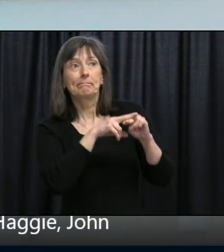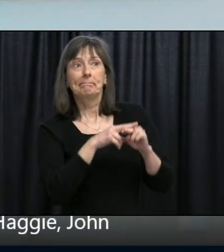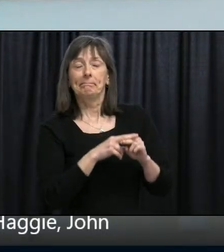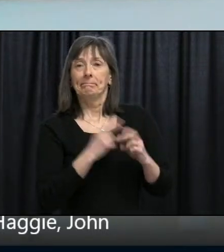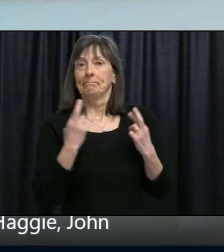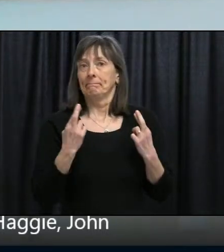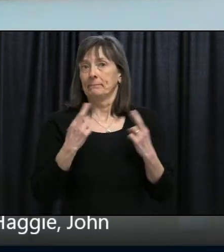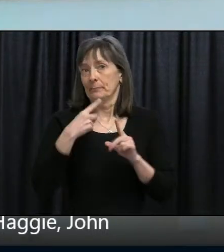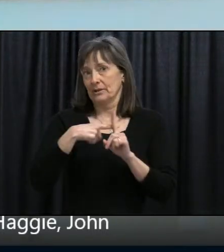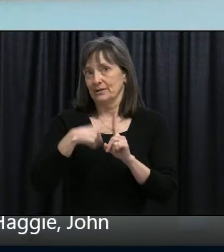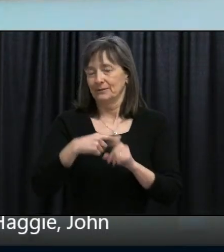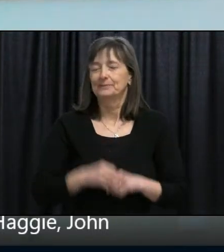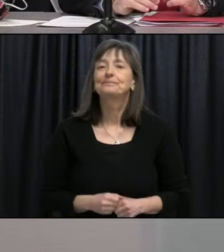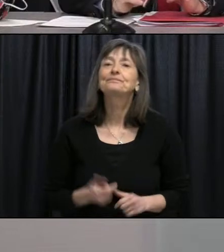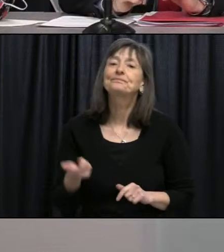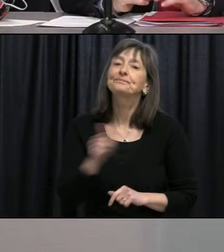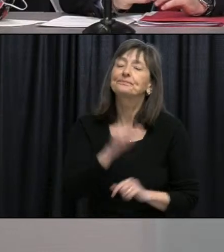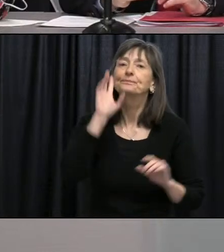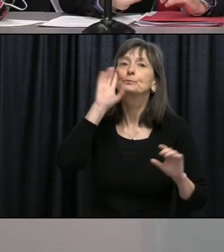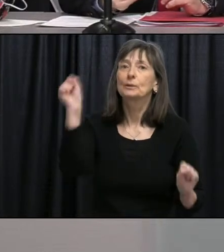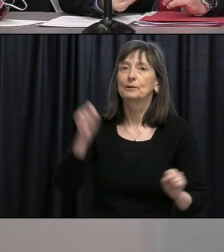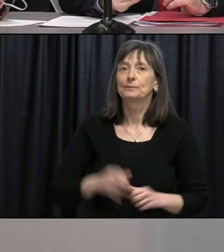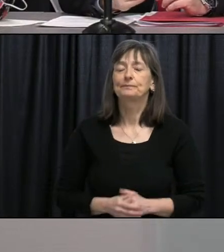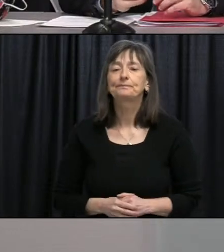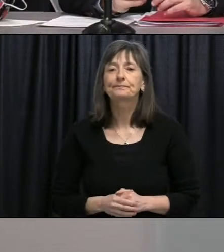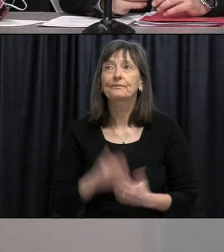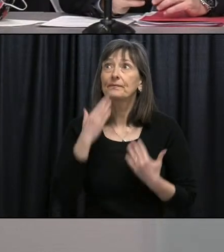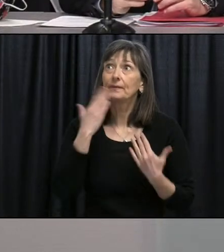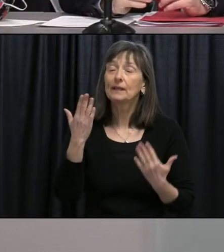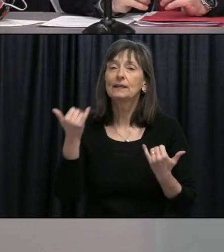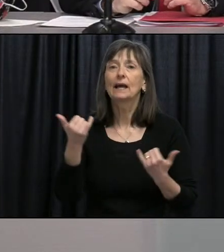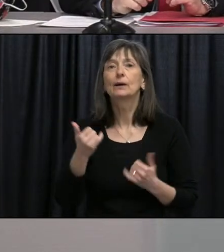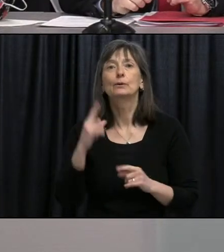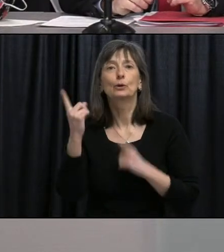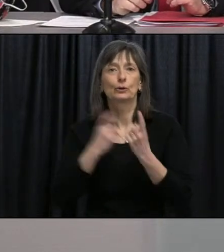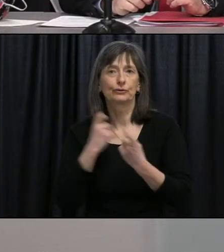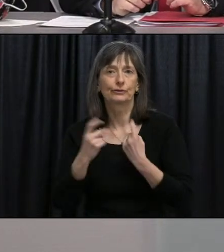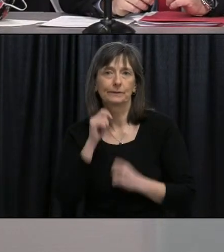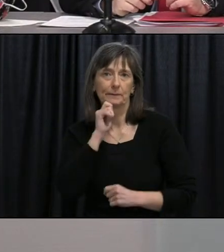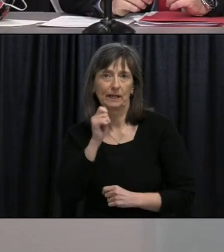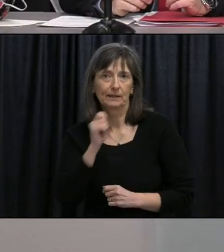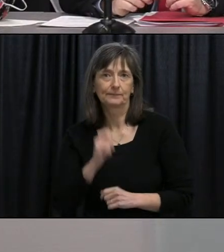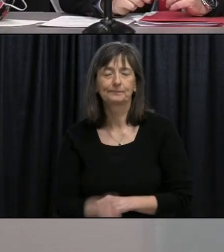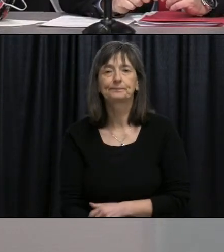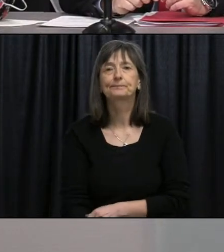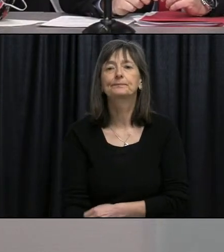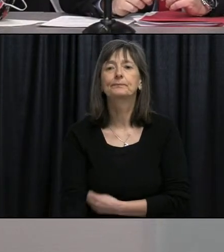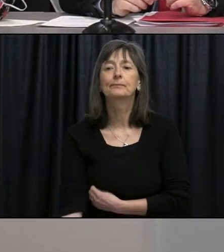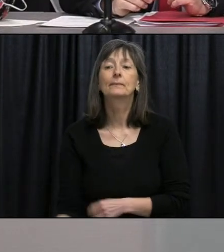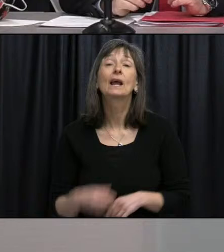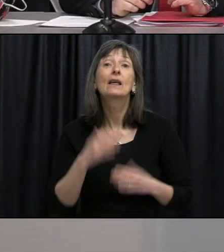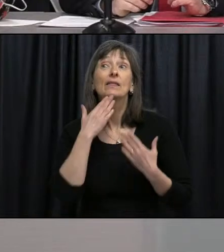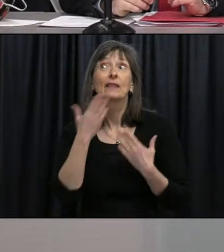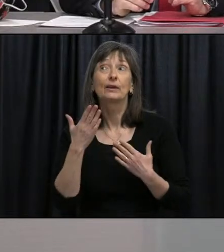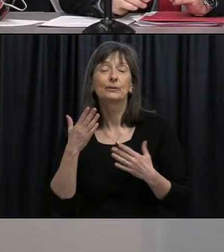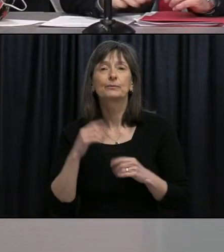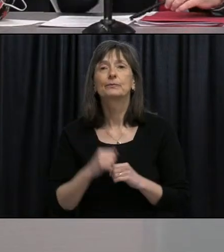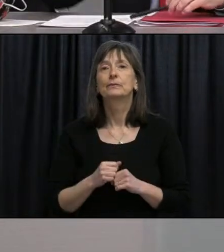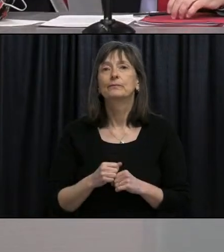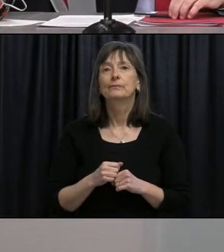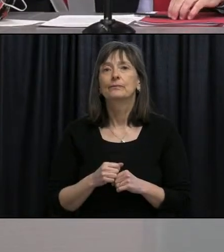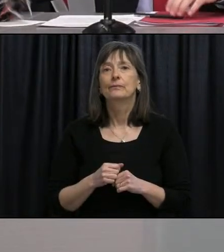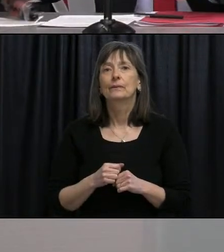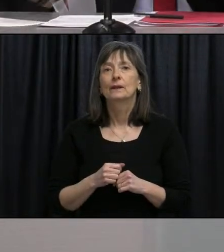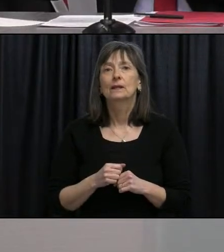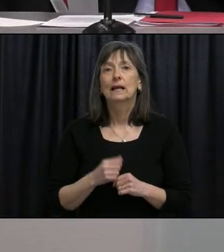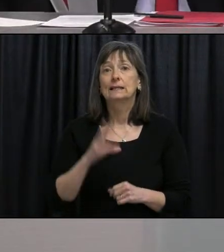to yourself. Well, thank you, Minister. I'll now invite questions from the media. Thank you, Premier. For the benefit of our speakers,